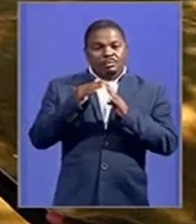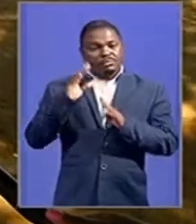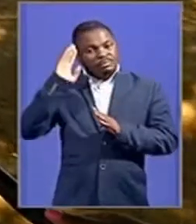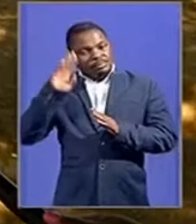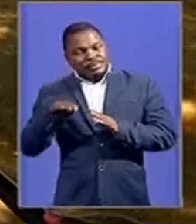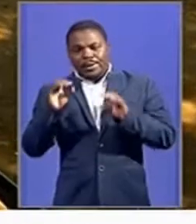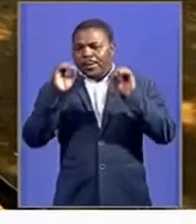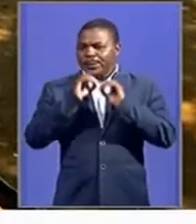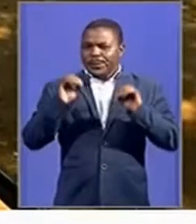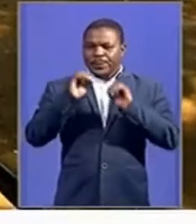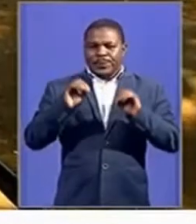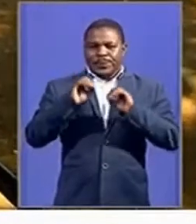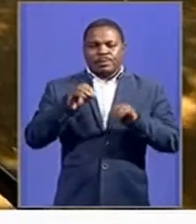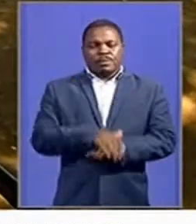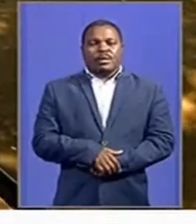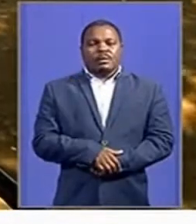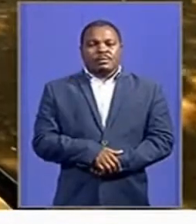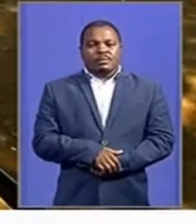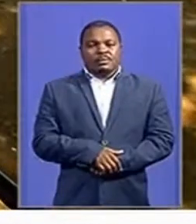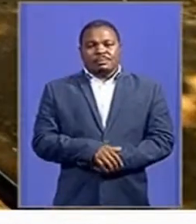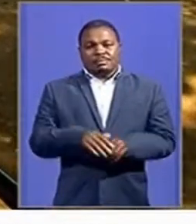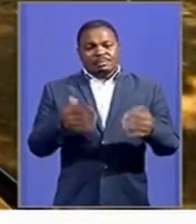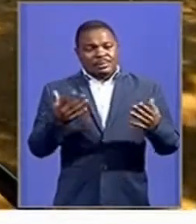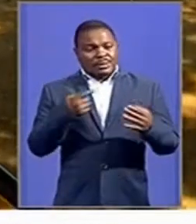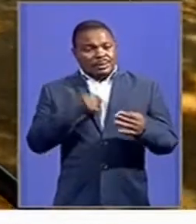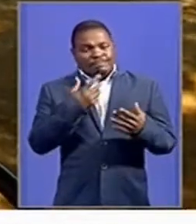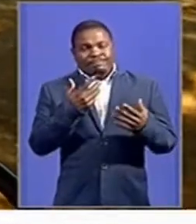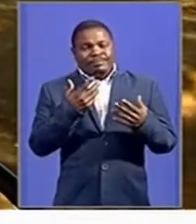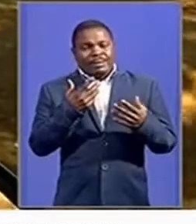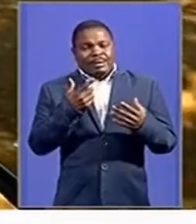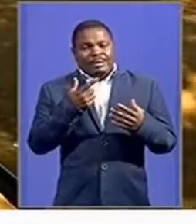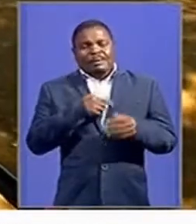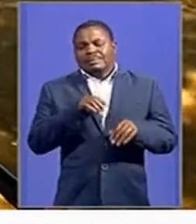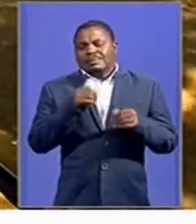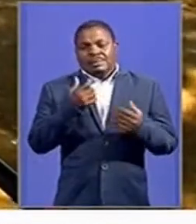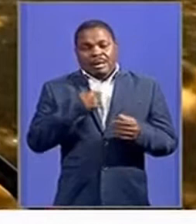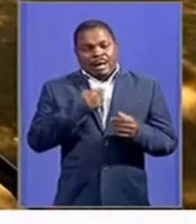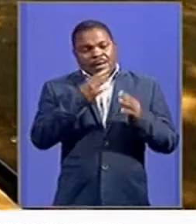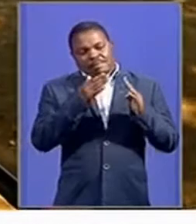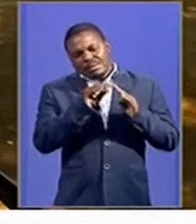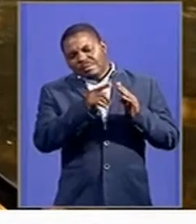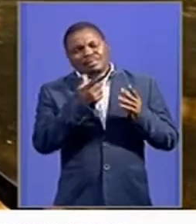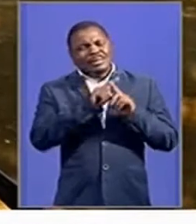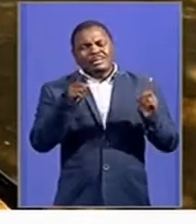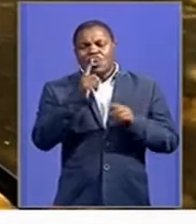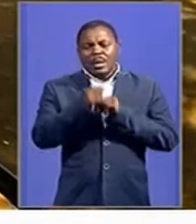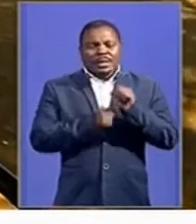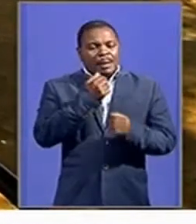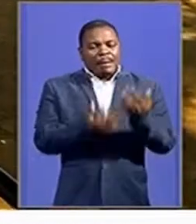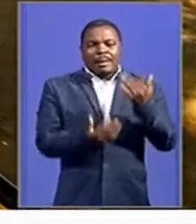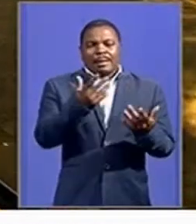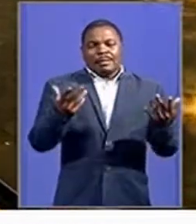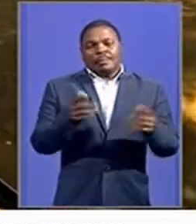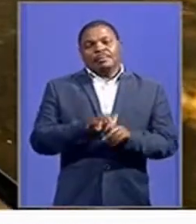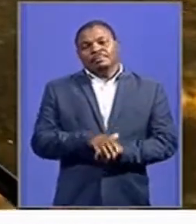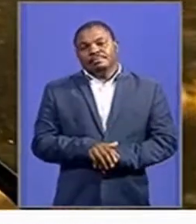because my grandmother's house burned. It has in 1 year now. If she